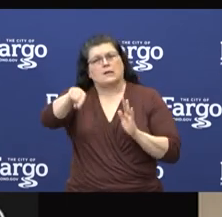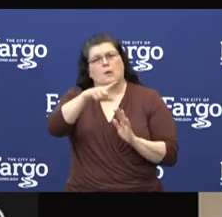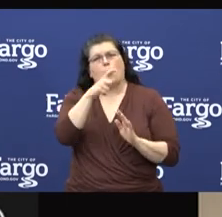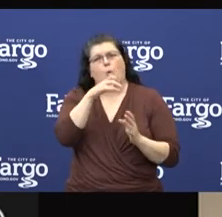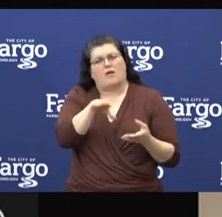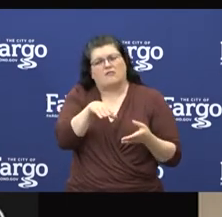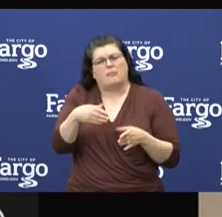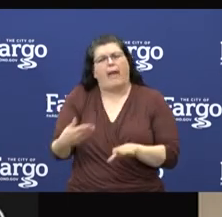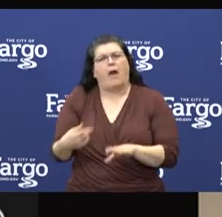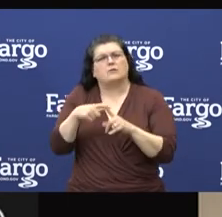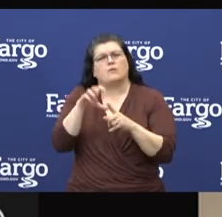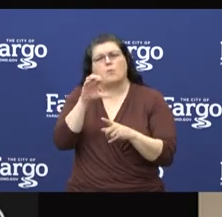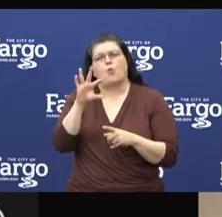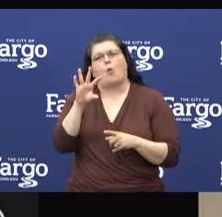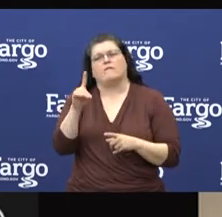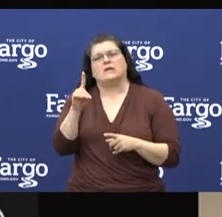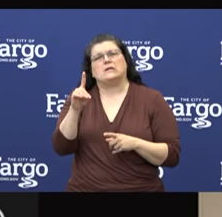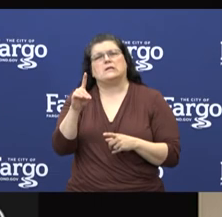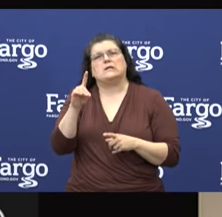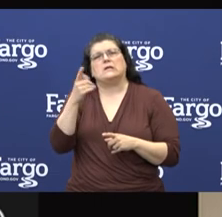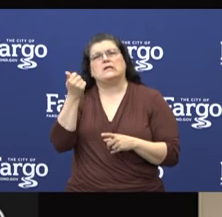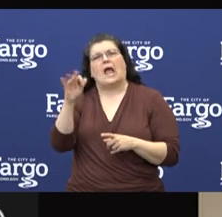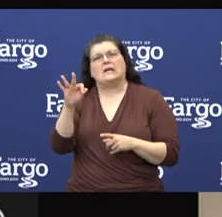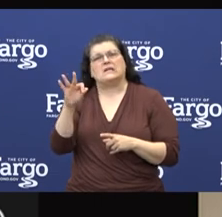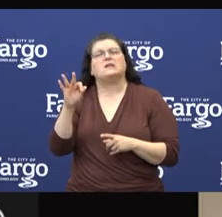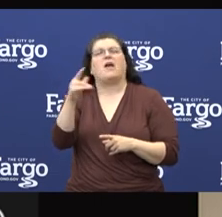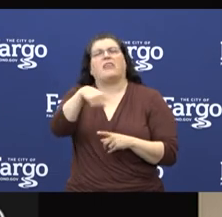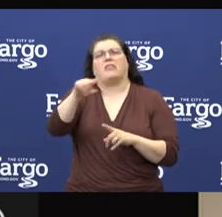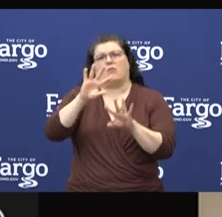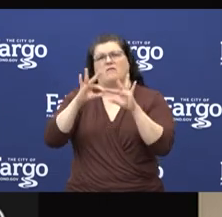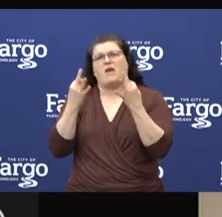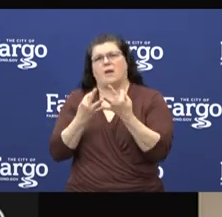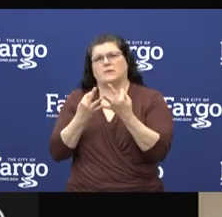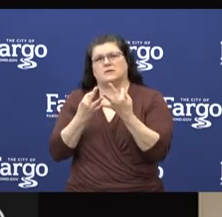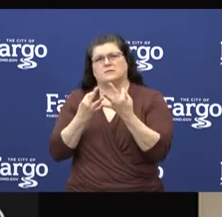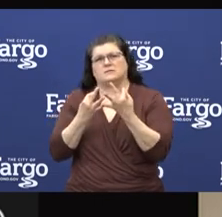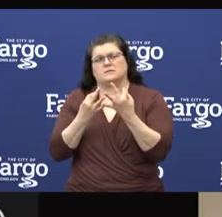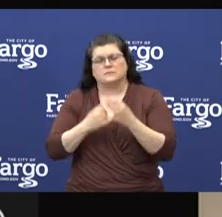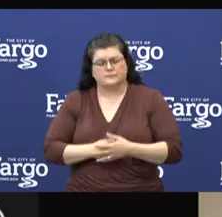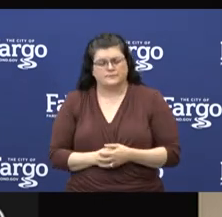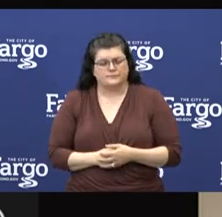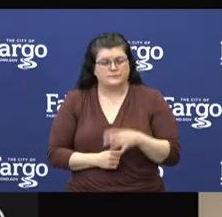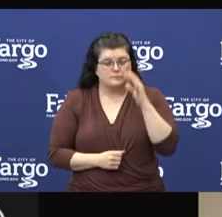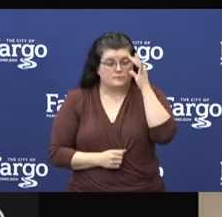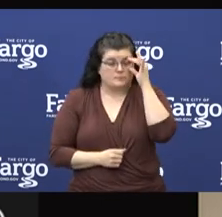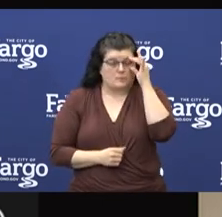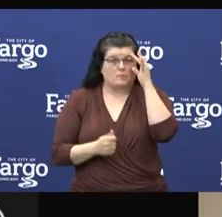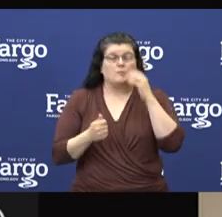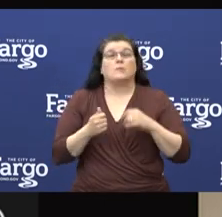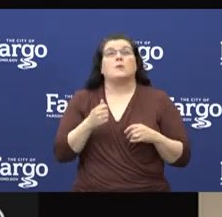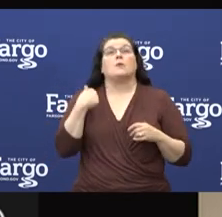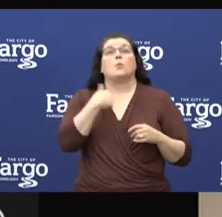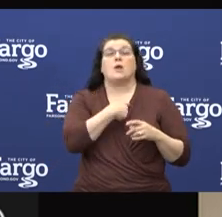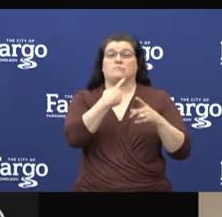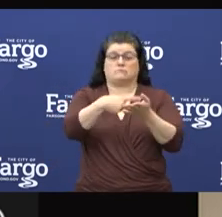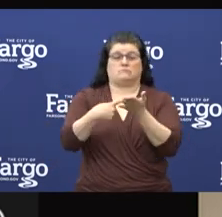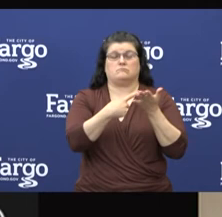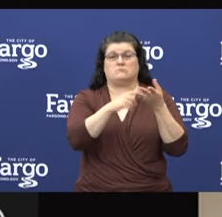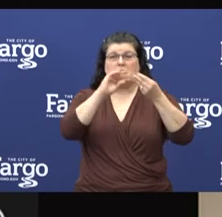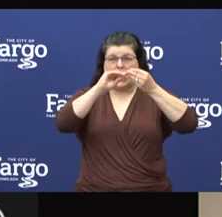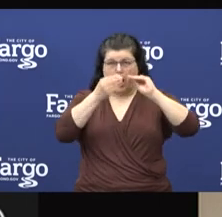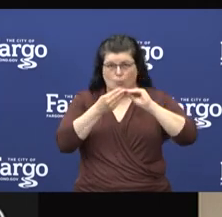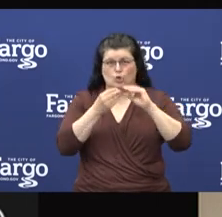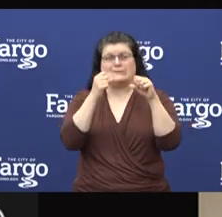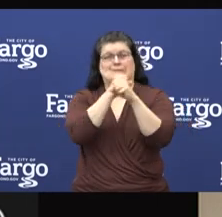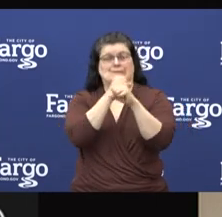pandemic, as well as their families. I know that we often talk and statistics during these meetings,